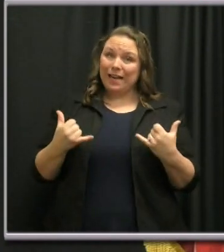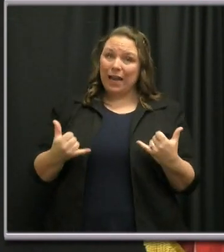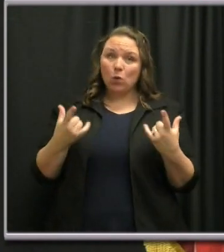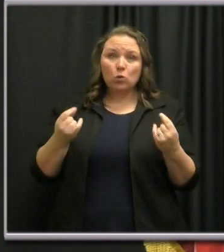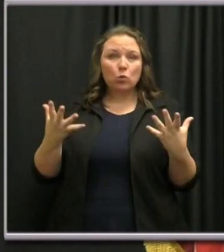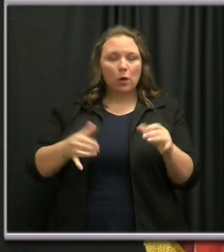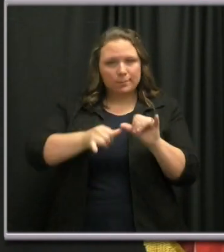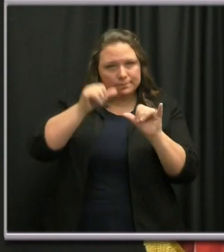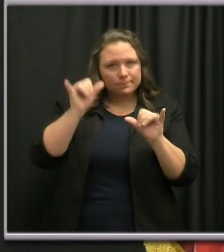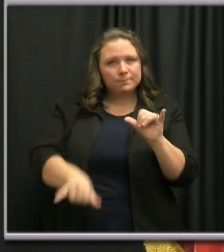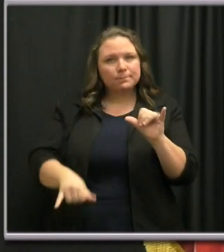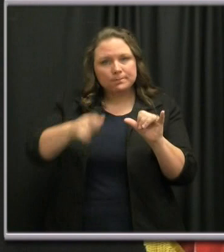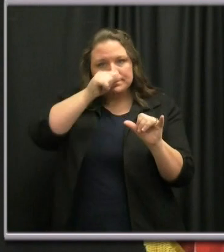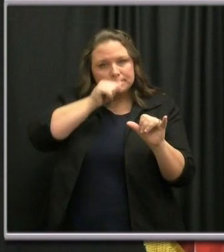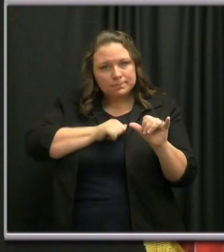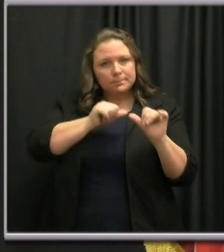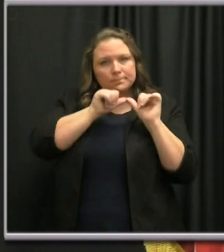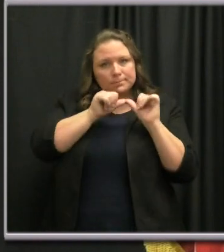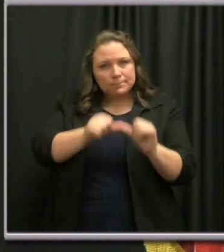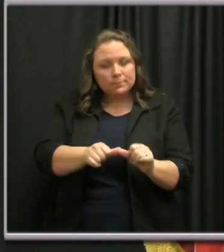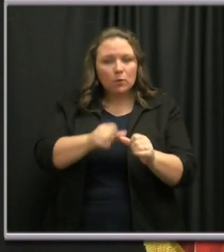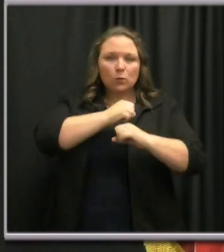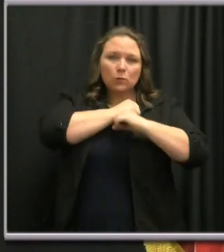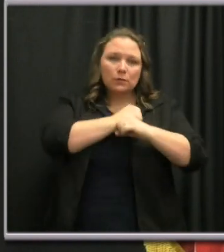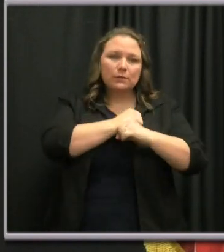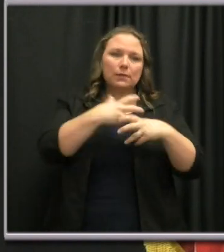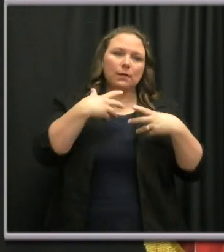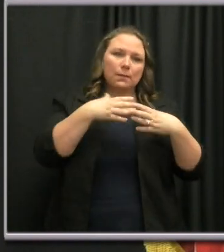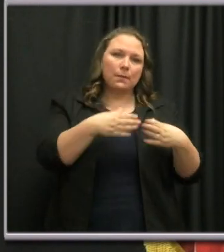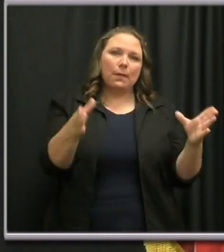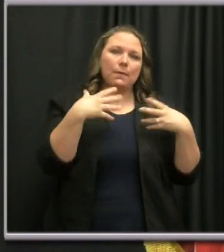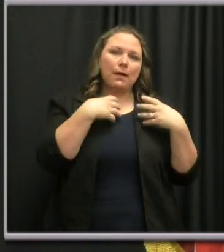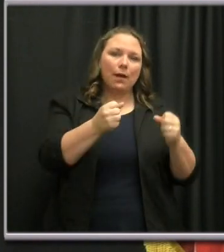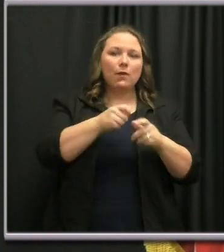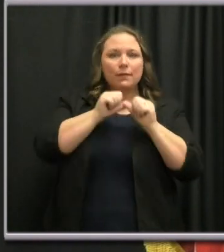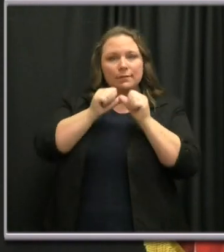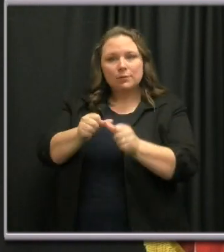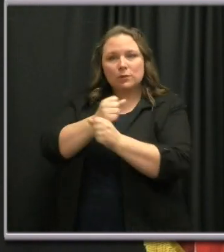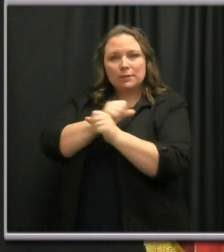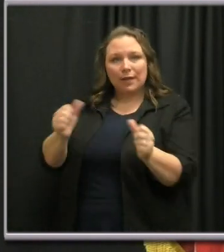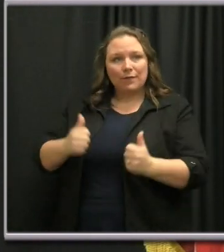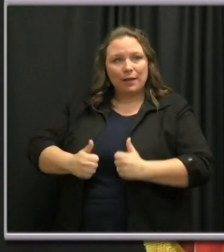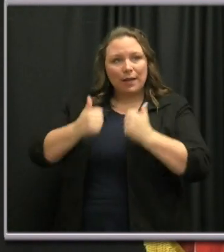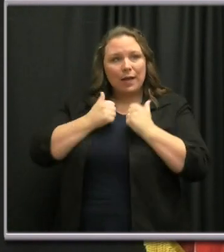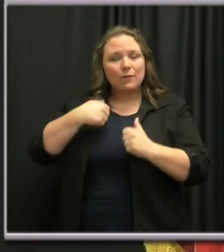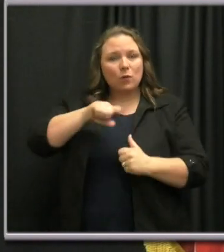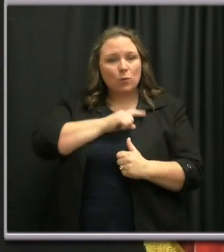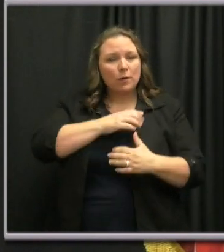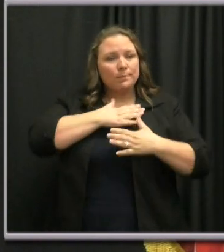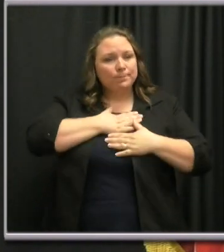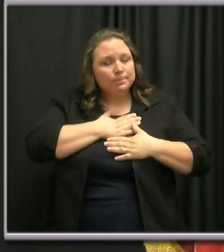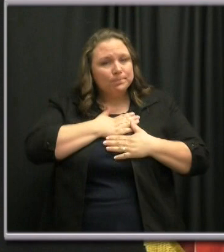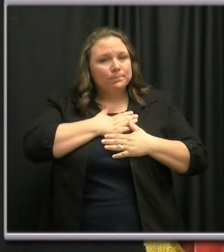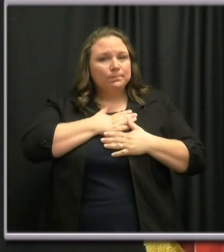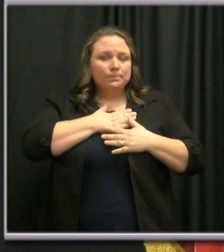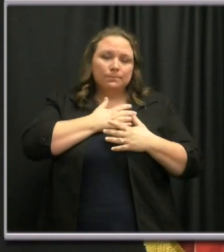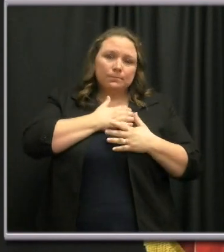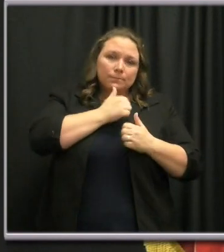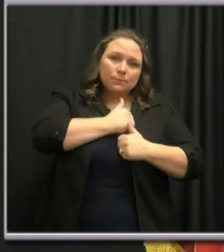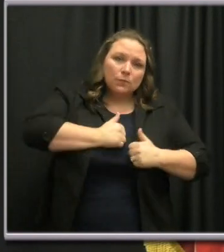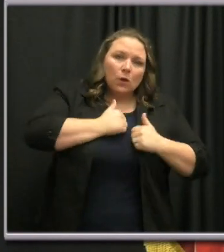must stay the course to protect public health and continue saving lives. Our thoughts are with those who are fighting the